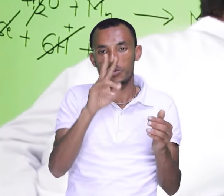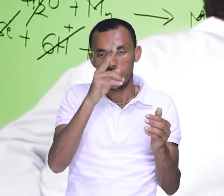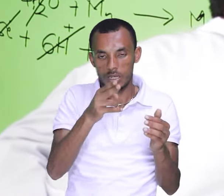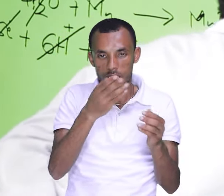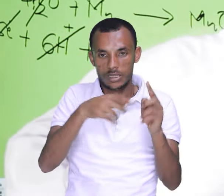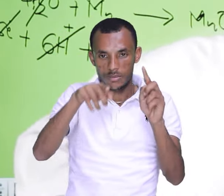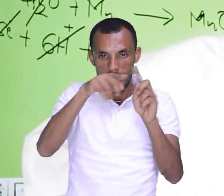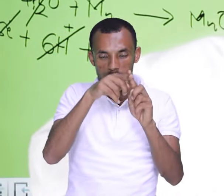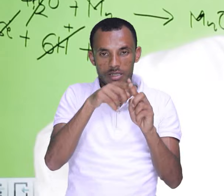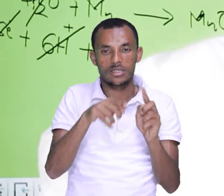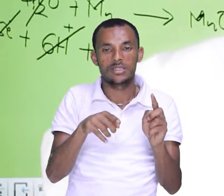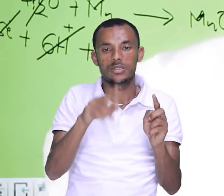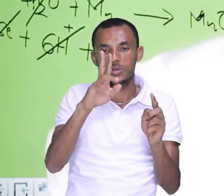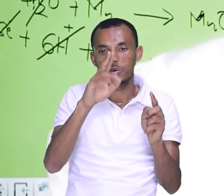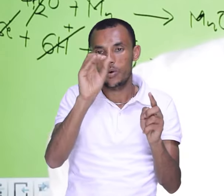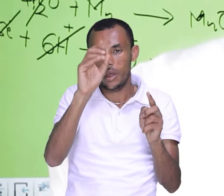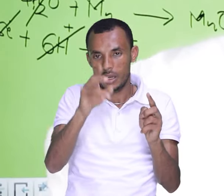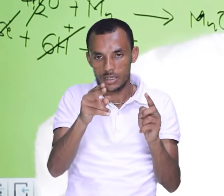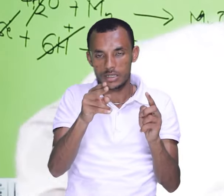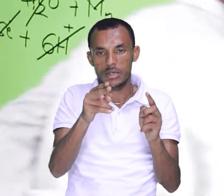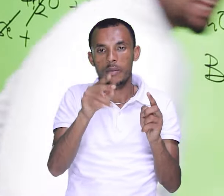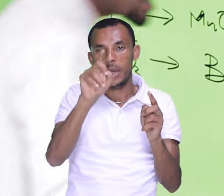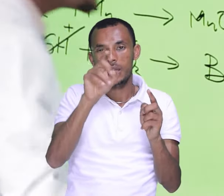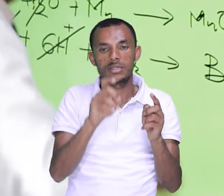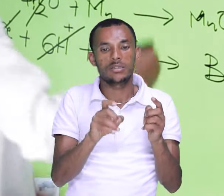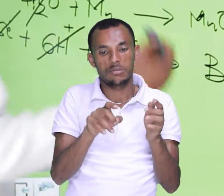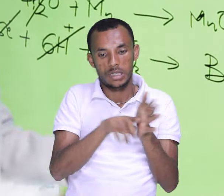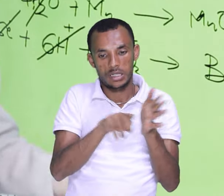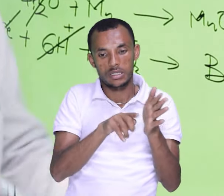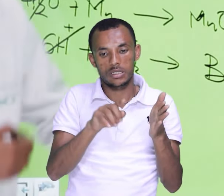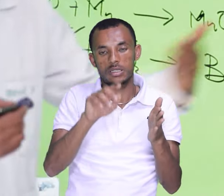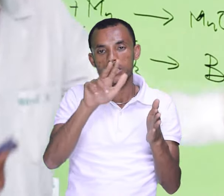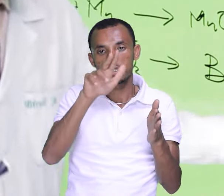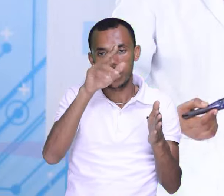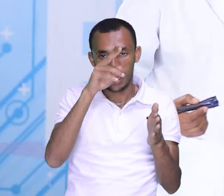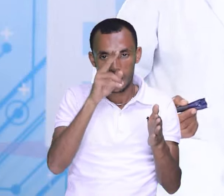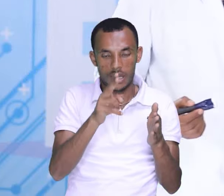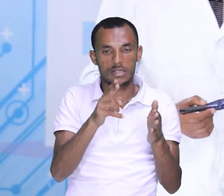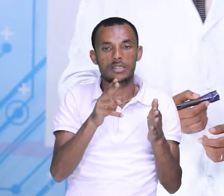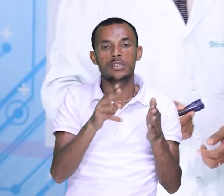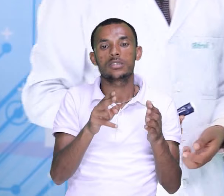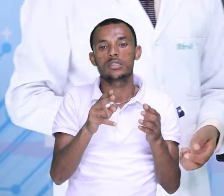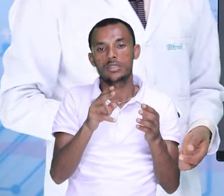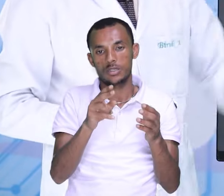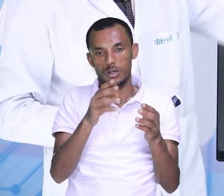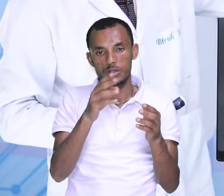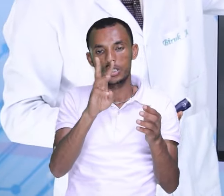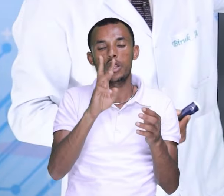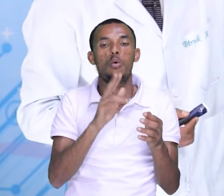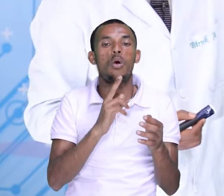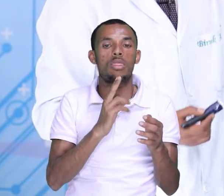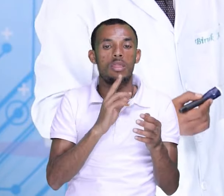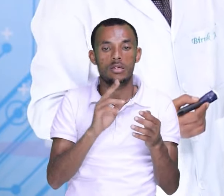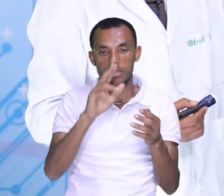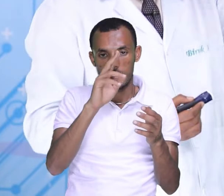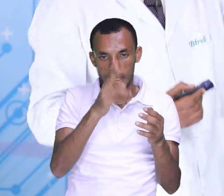2OH minus, it gives us 2H2. Similarly, 3H plus with 3OH minus, it gives 3H2. This H plus